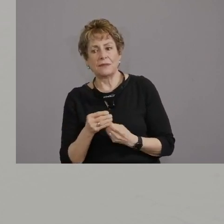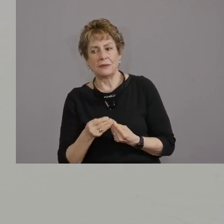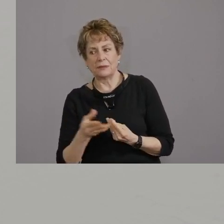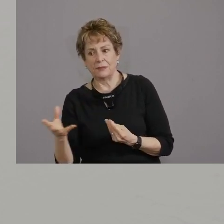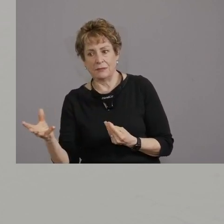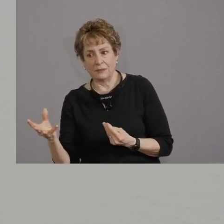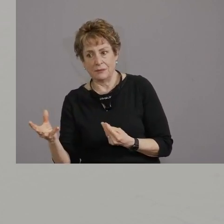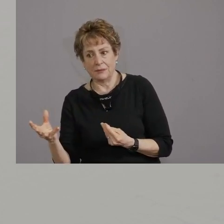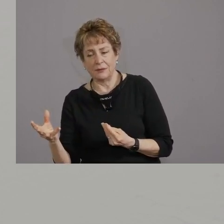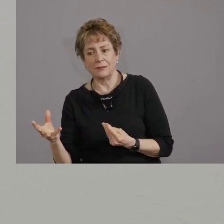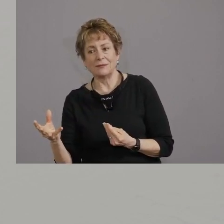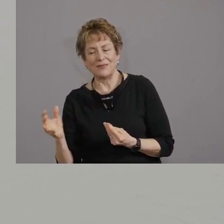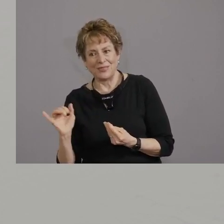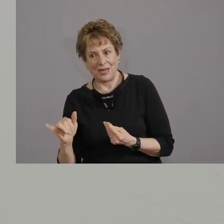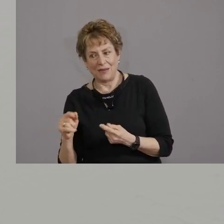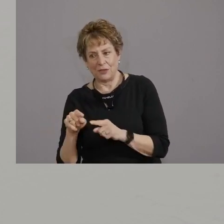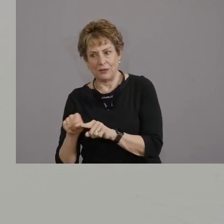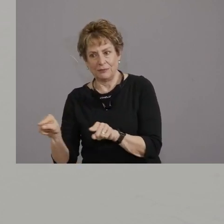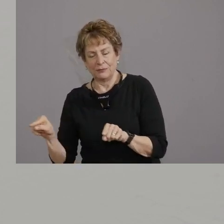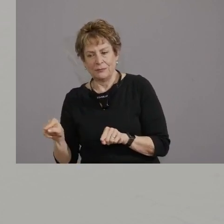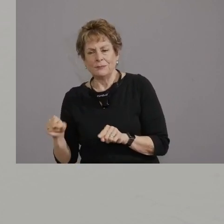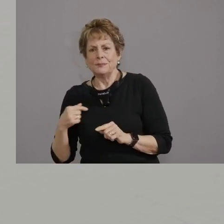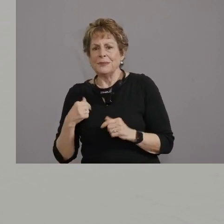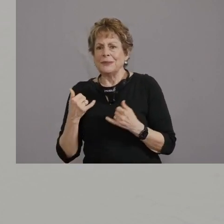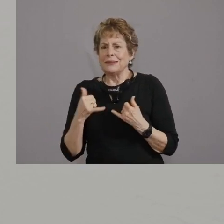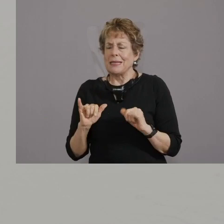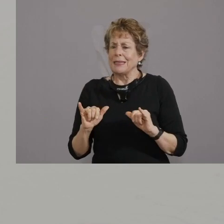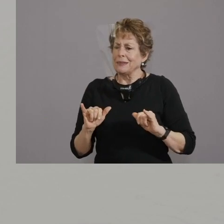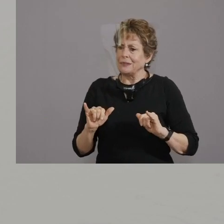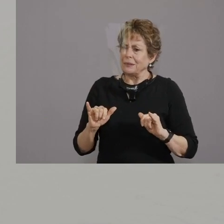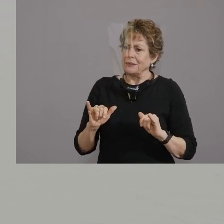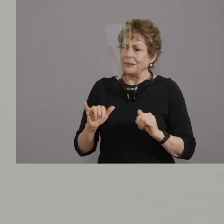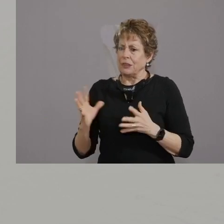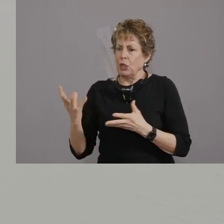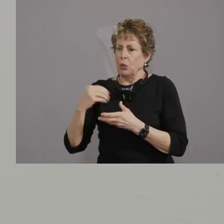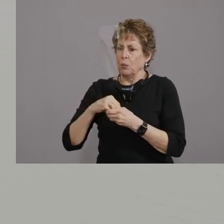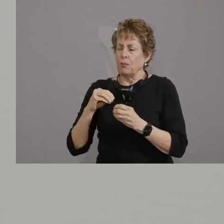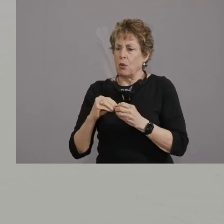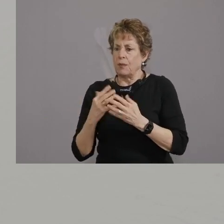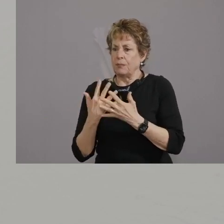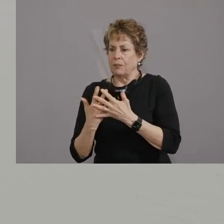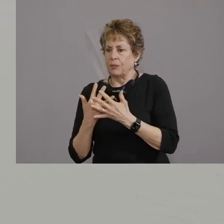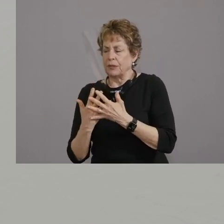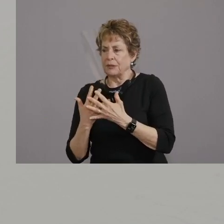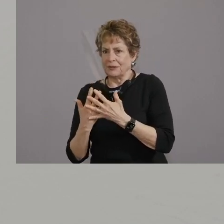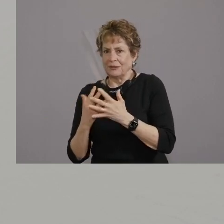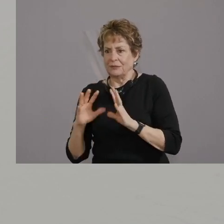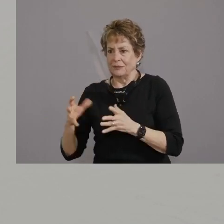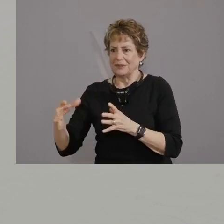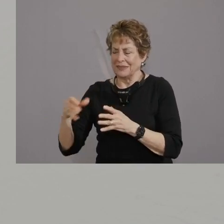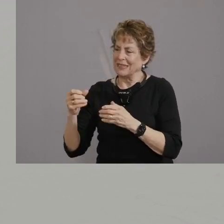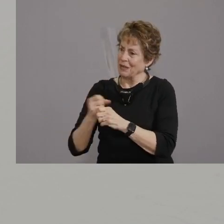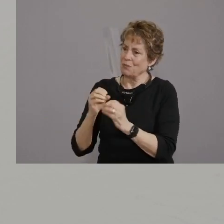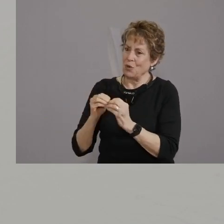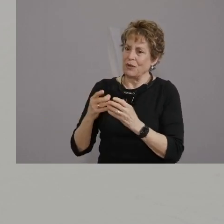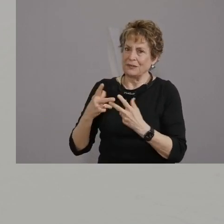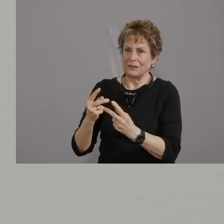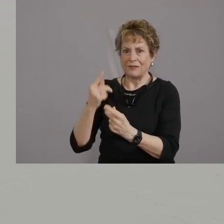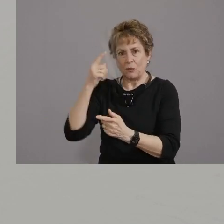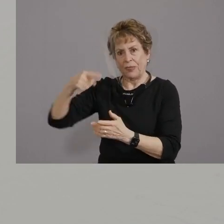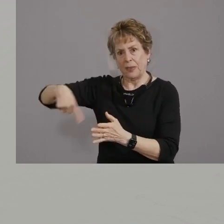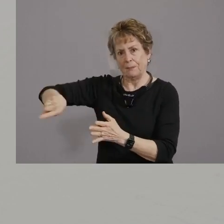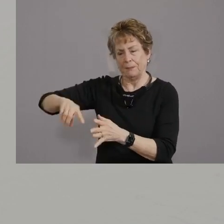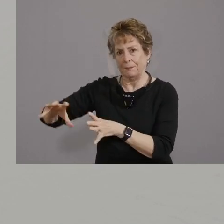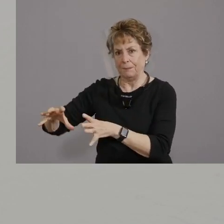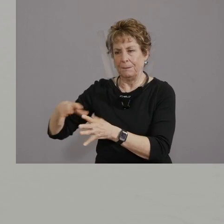that. And we're still onboarding additional prisons so that they can get the vaccine and have it administered. Thank you for your time.